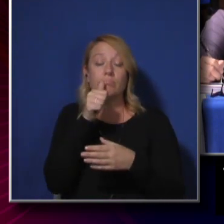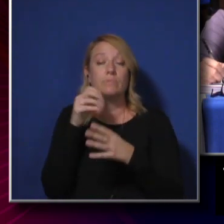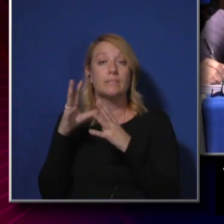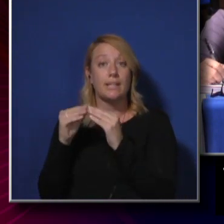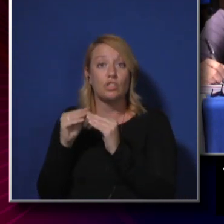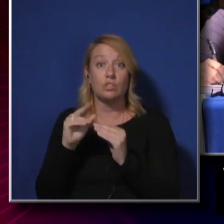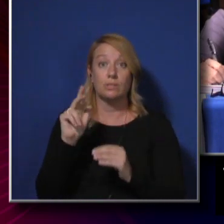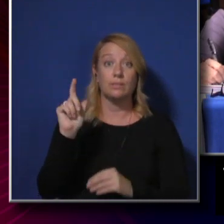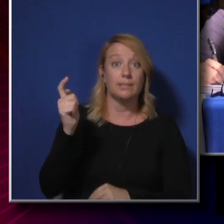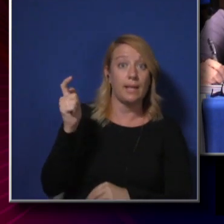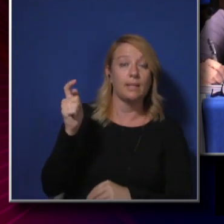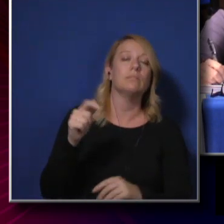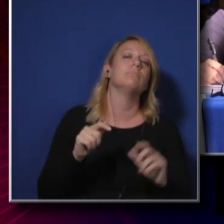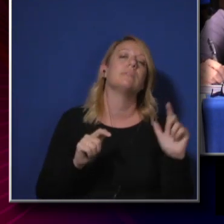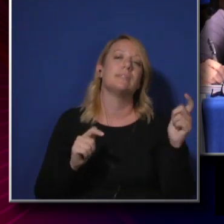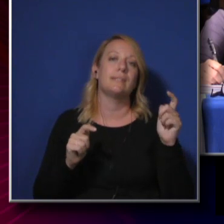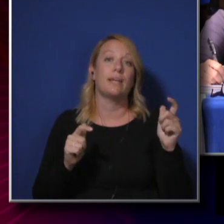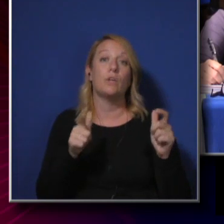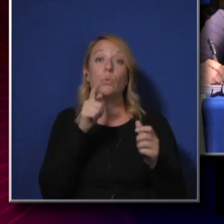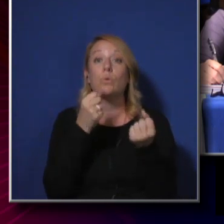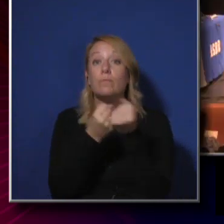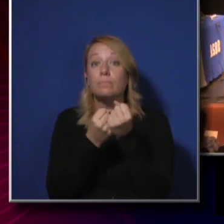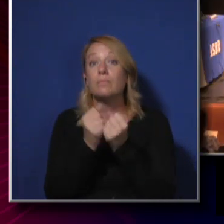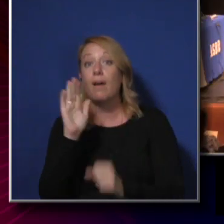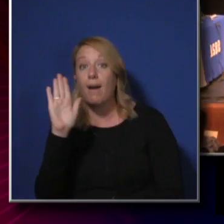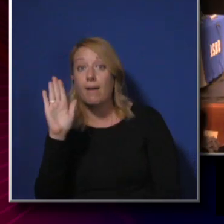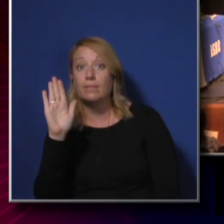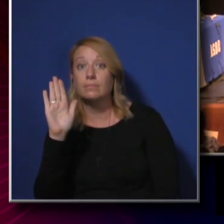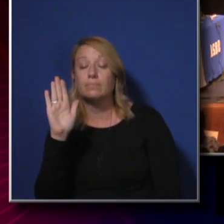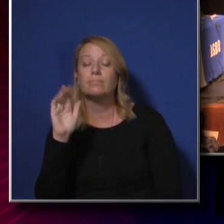Second. All those in favor say aye. Aye.